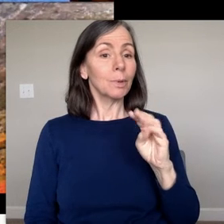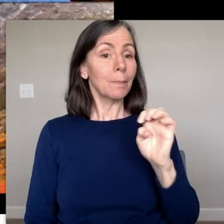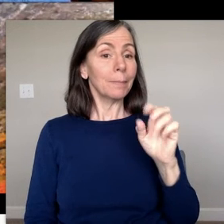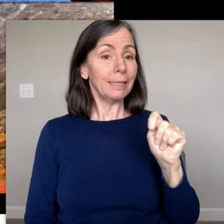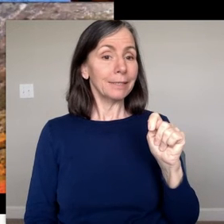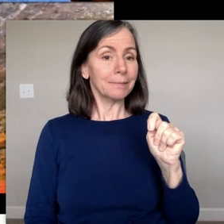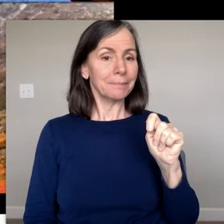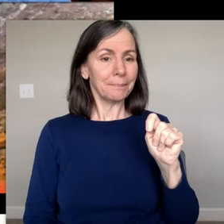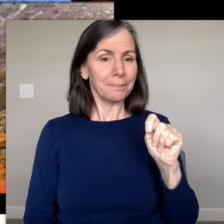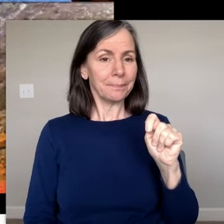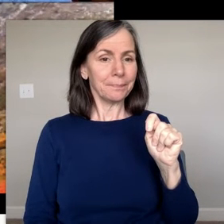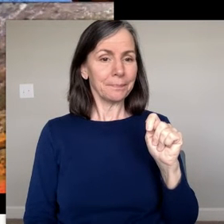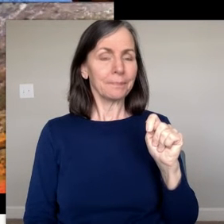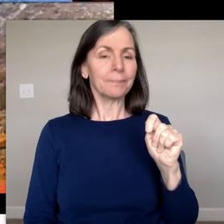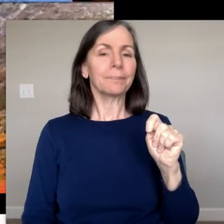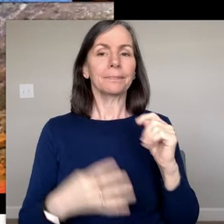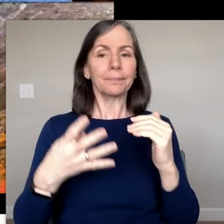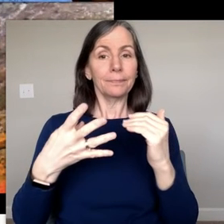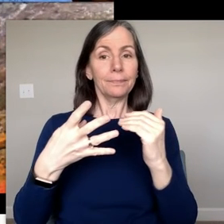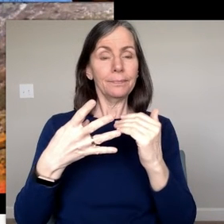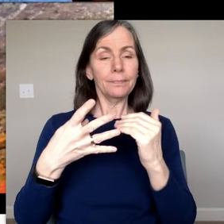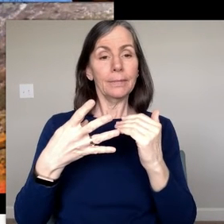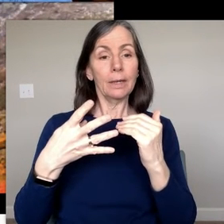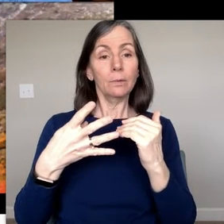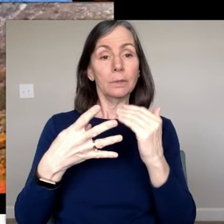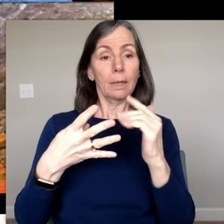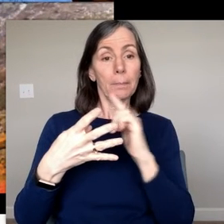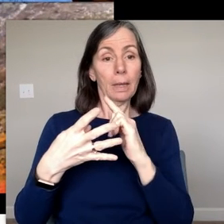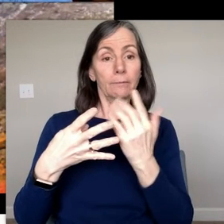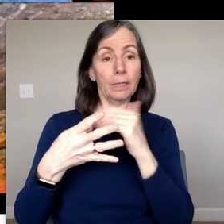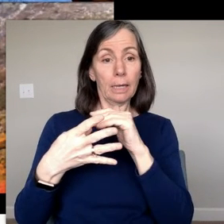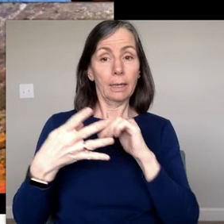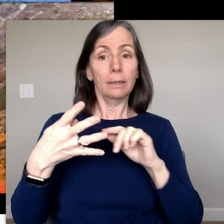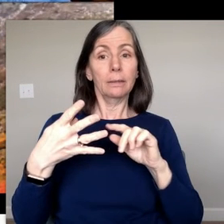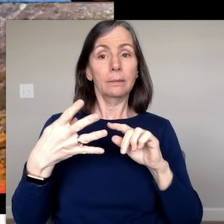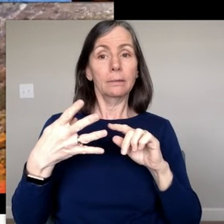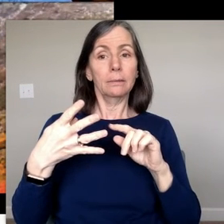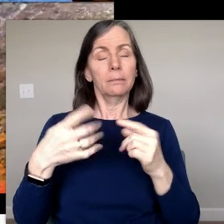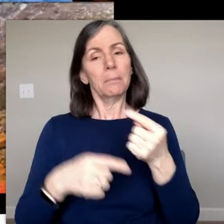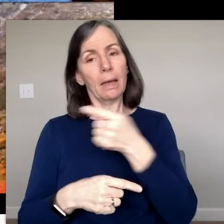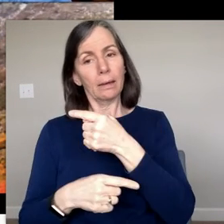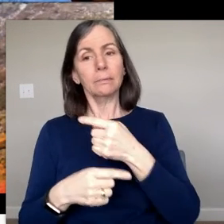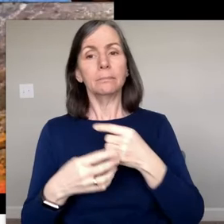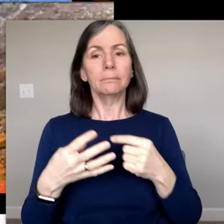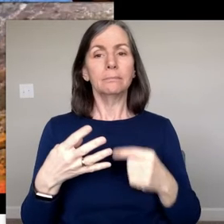I'm going to go back to the top left corner, click back,